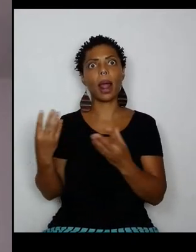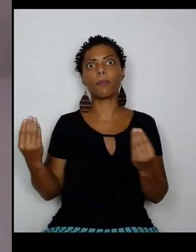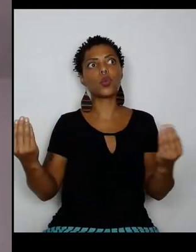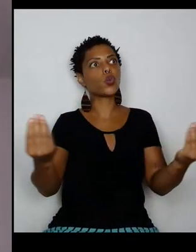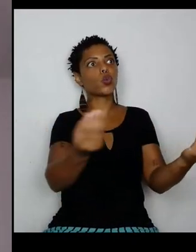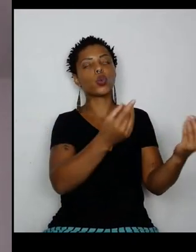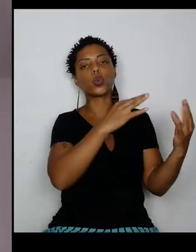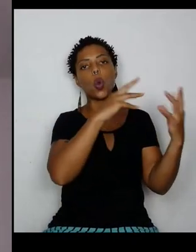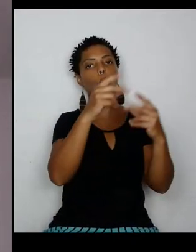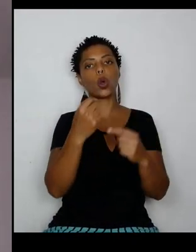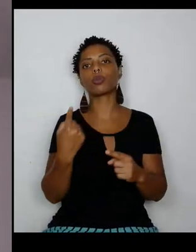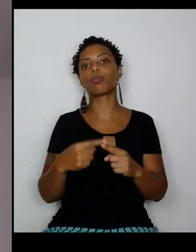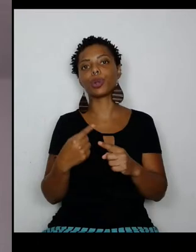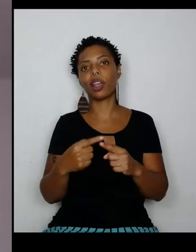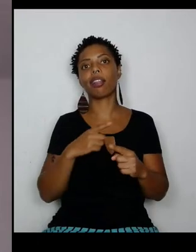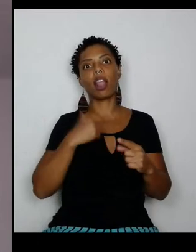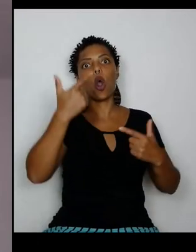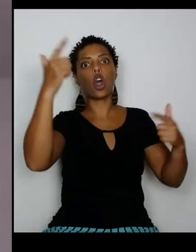this